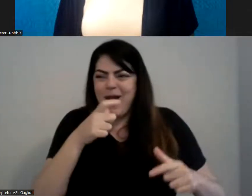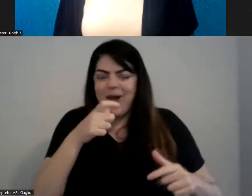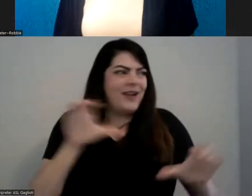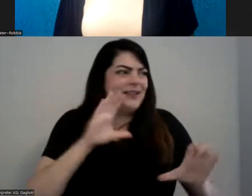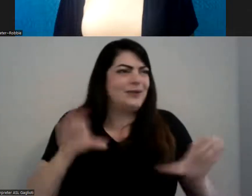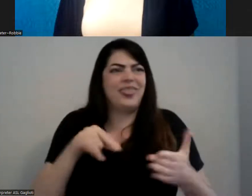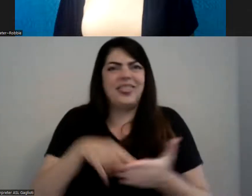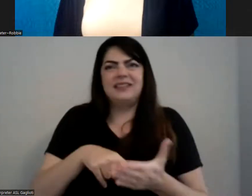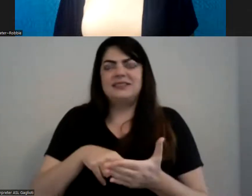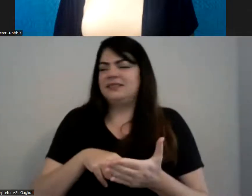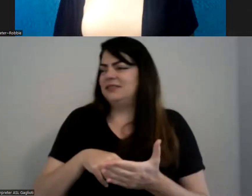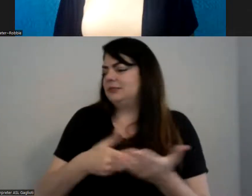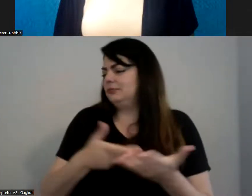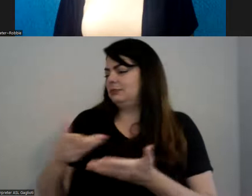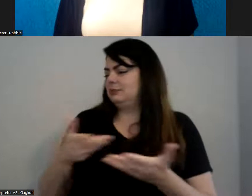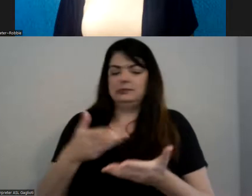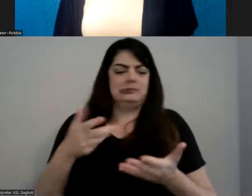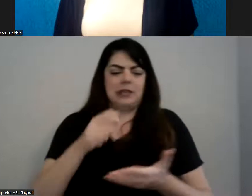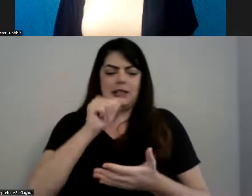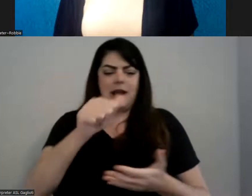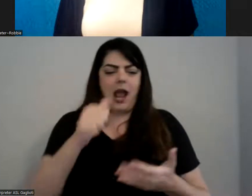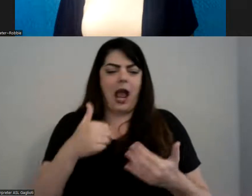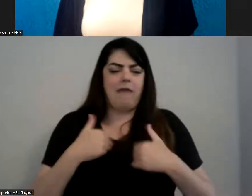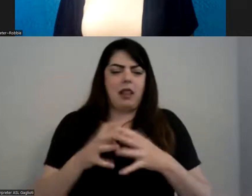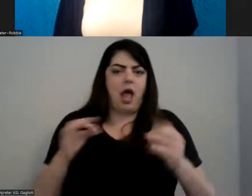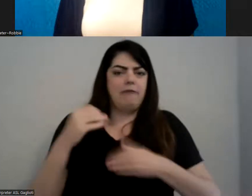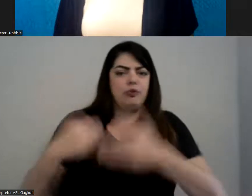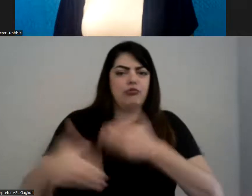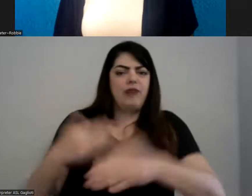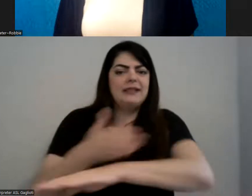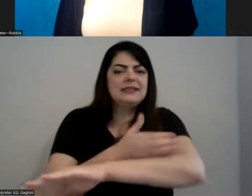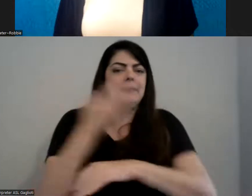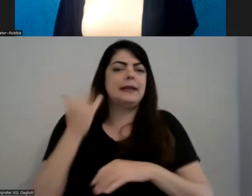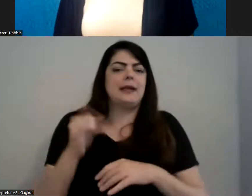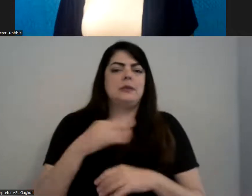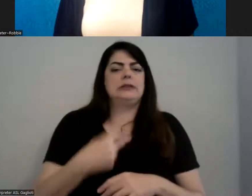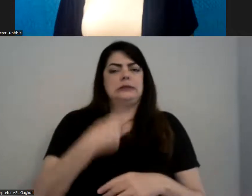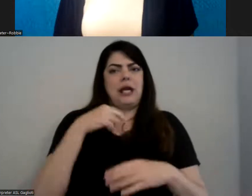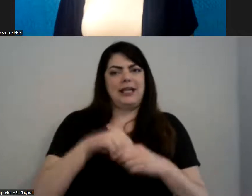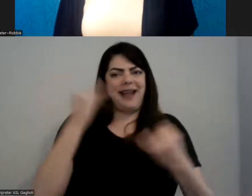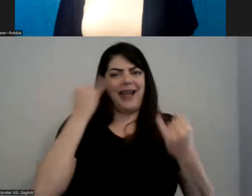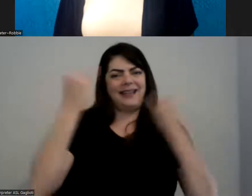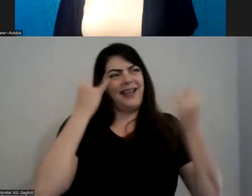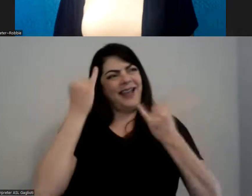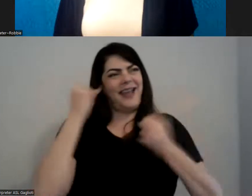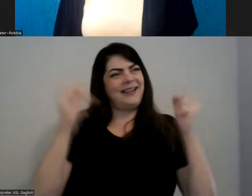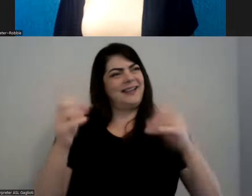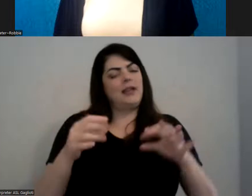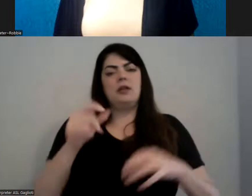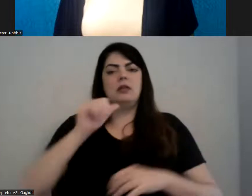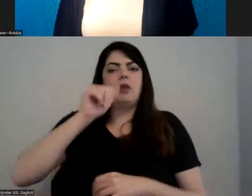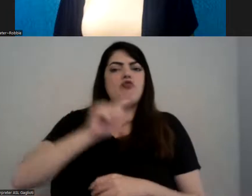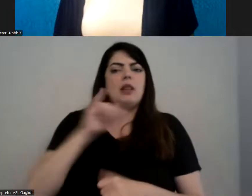of progress because we get stuck in our big ideas and not a lot of action. But I really appreciated my group, and I thought we had a